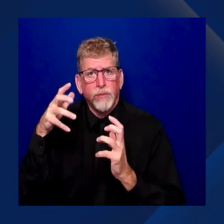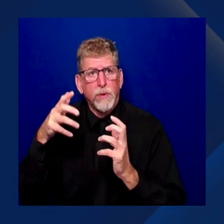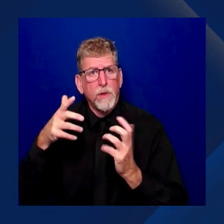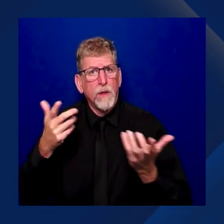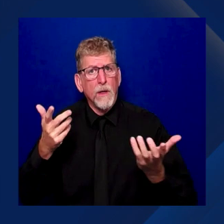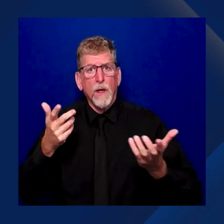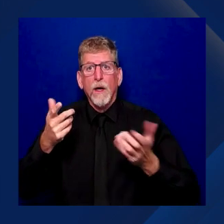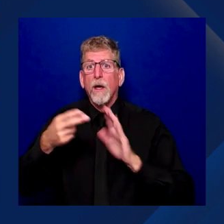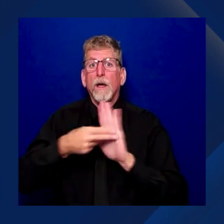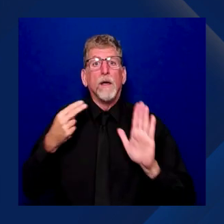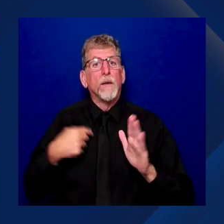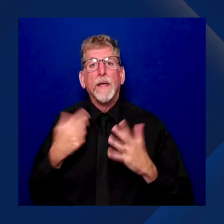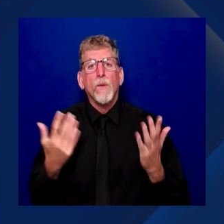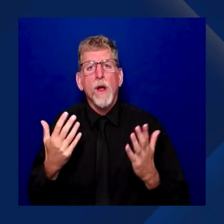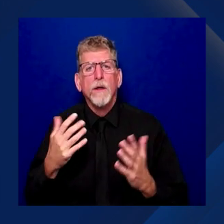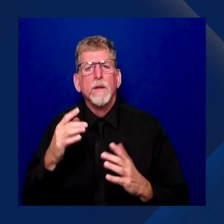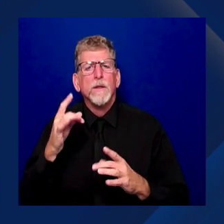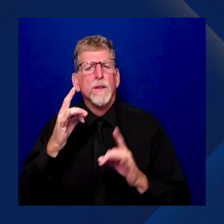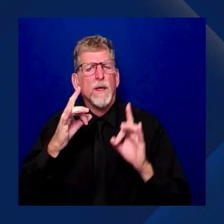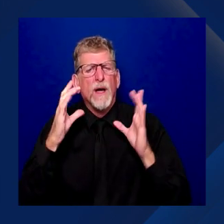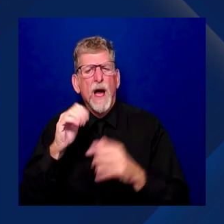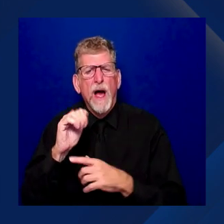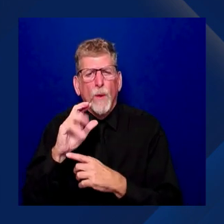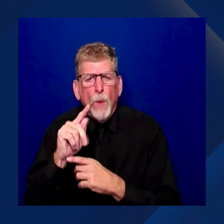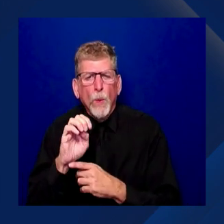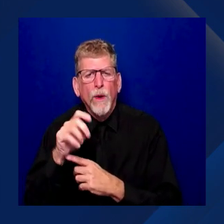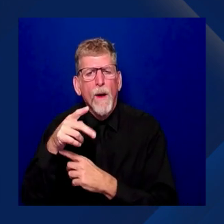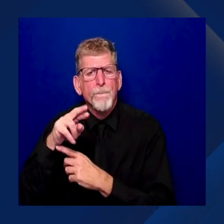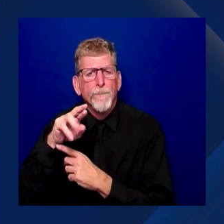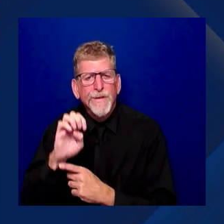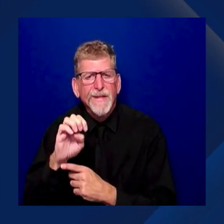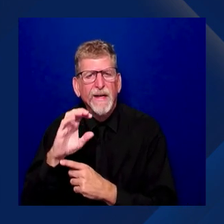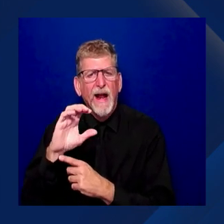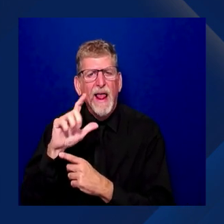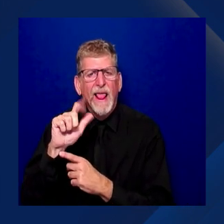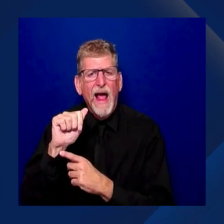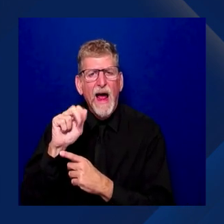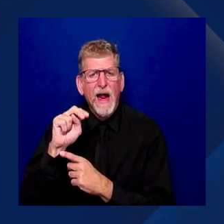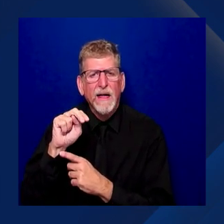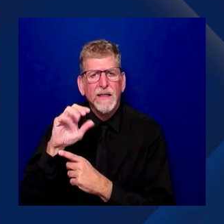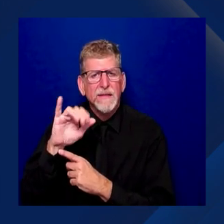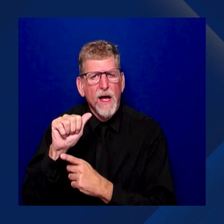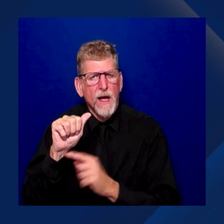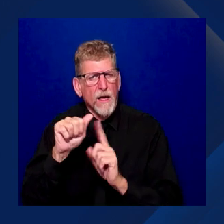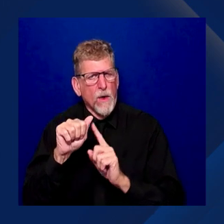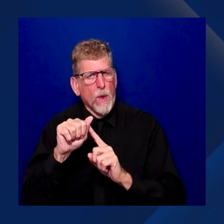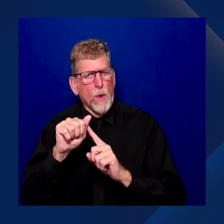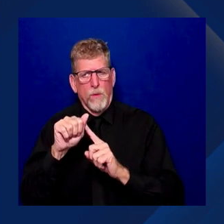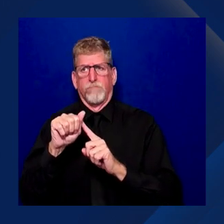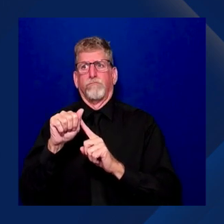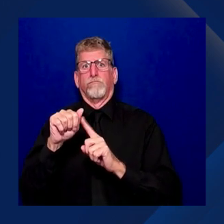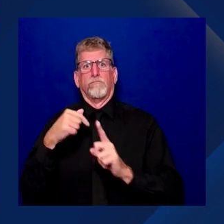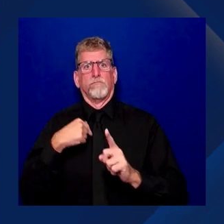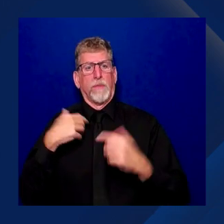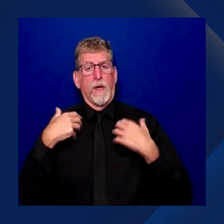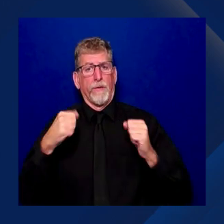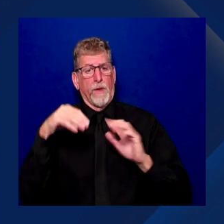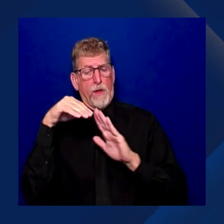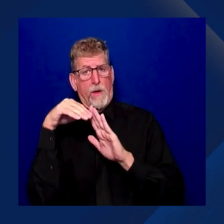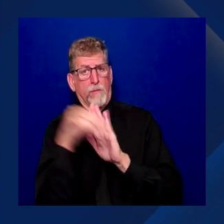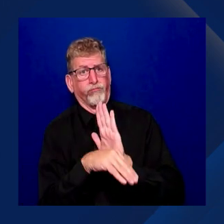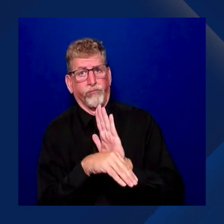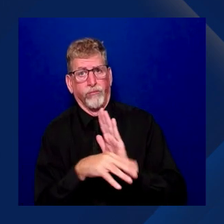preeclampsia, and it just kind of went downhill from there. I ended up having an emergency C-section, and my daughter was born 2 months